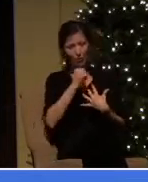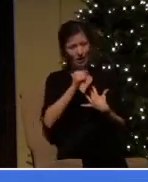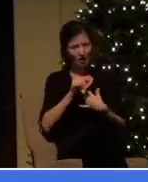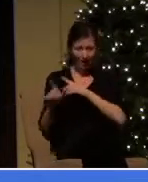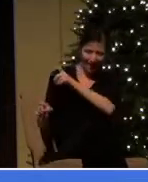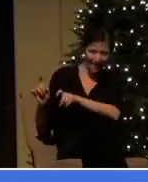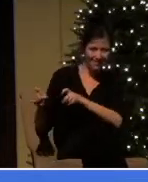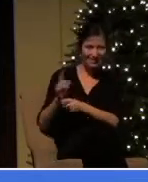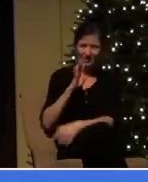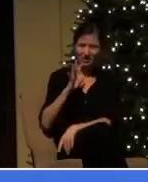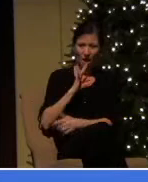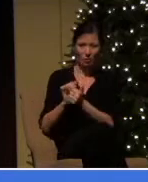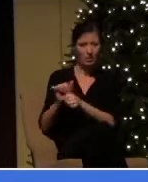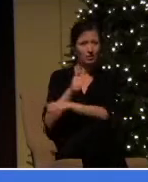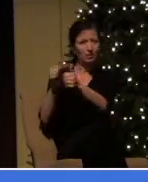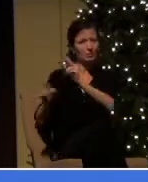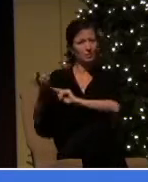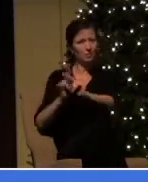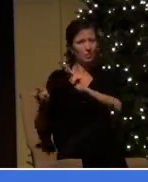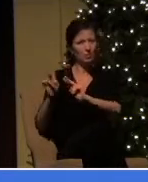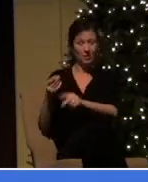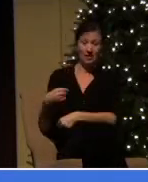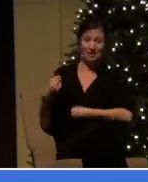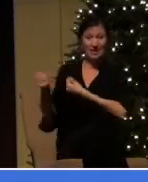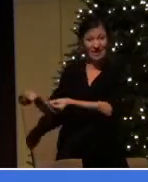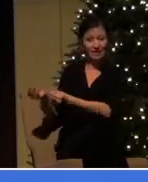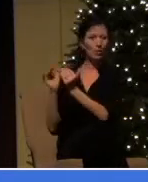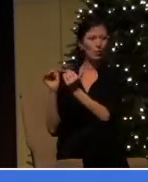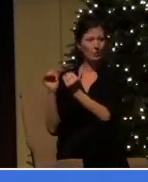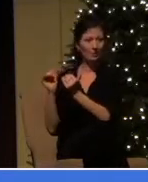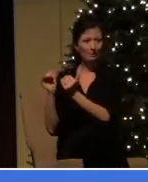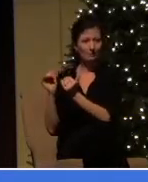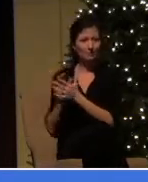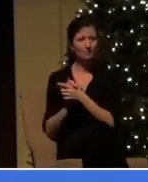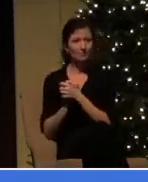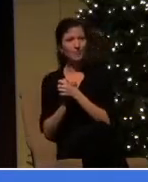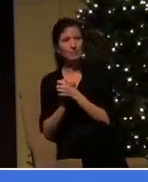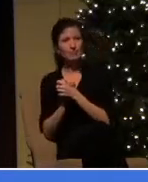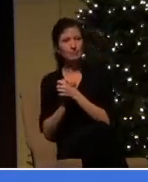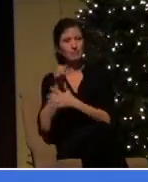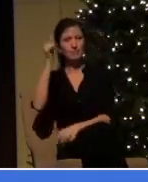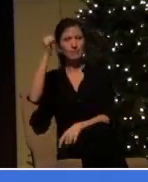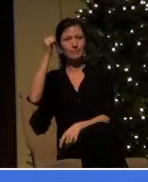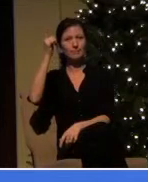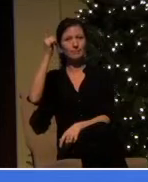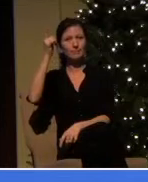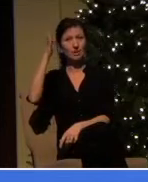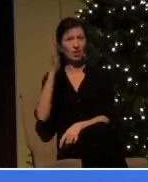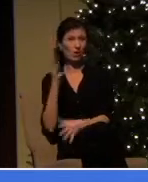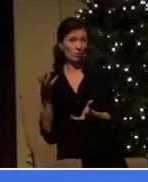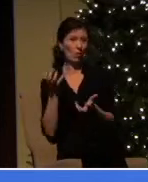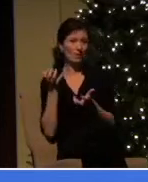enable and allow them to live for the glory of God? That's what God's about. And I don't know about